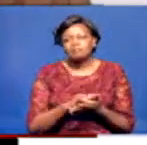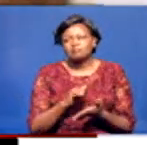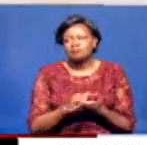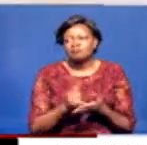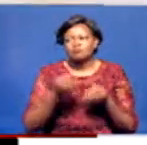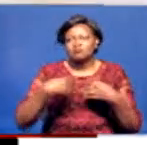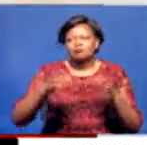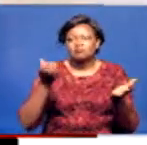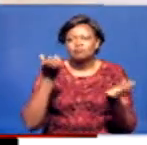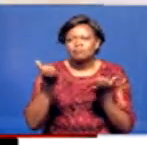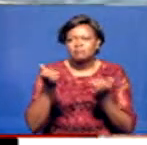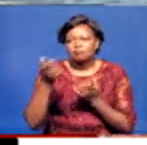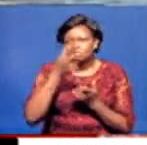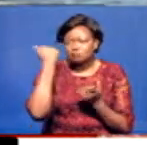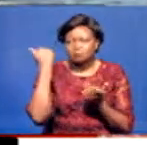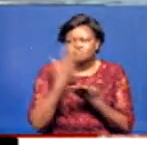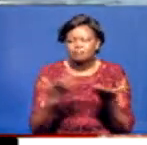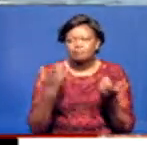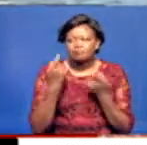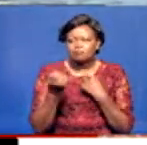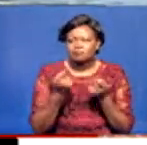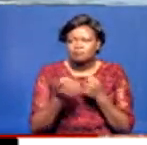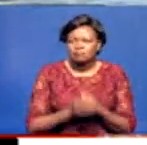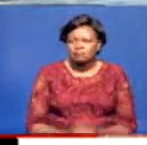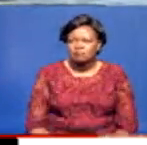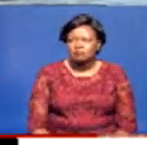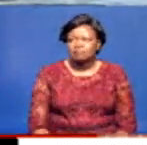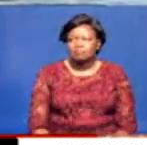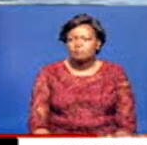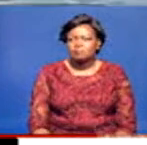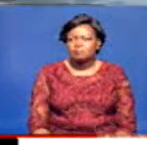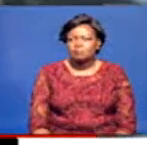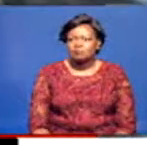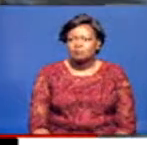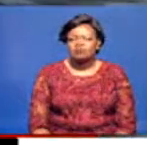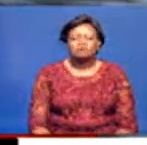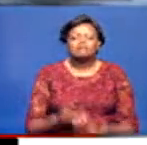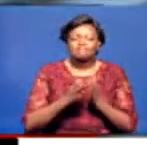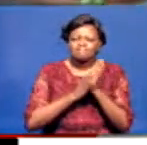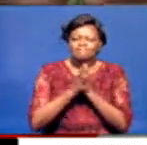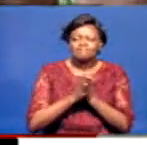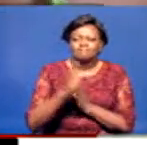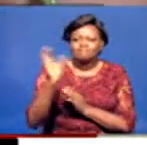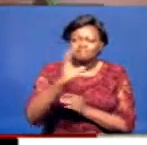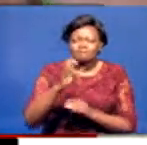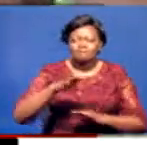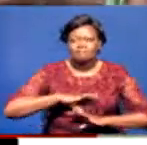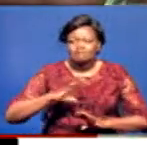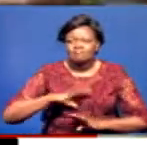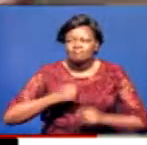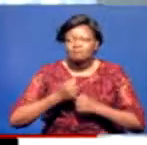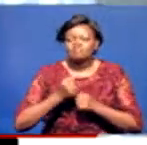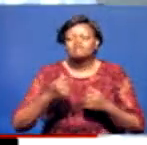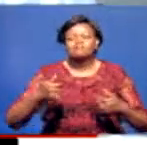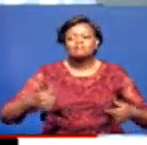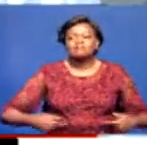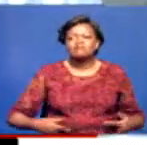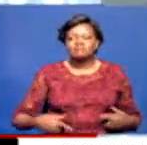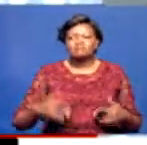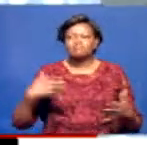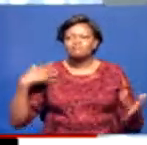hiyo biashara juu ya kitu kidogo. Resilience coupled with passion for client satisfaction propelled the young man's dream this far.